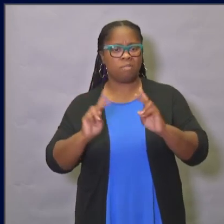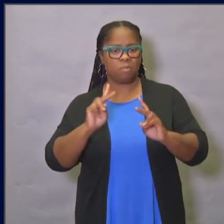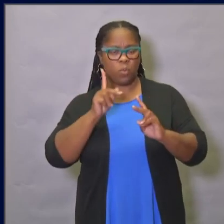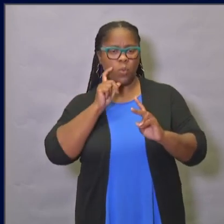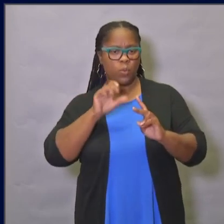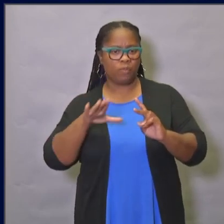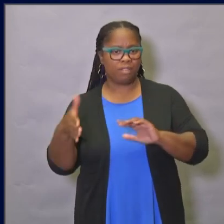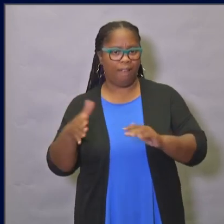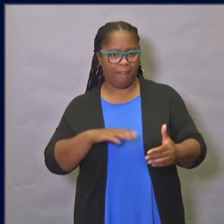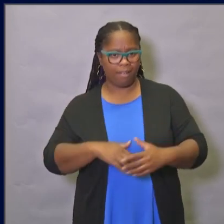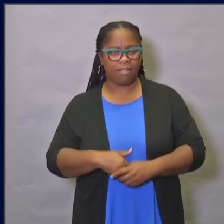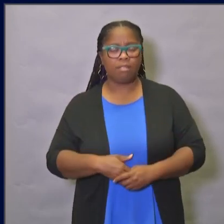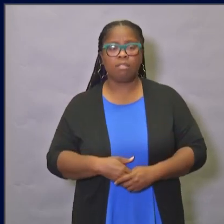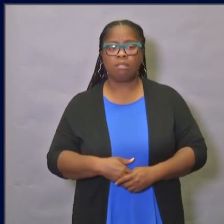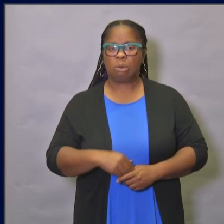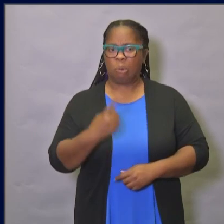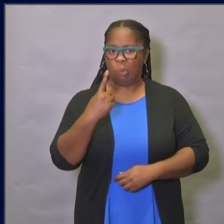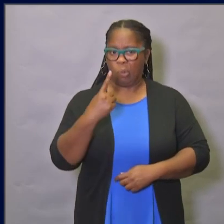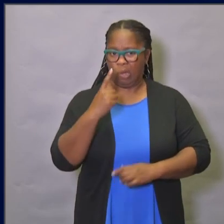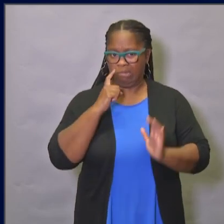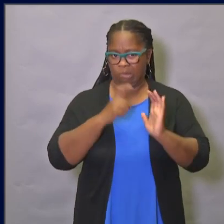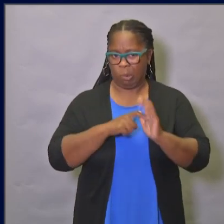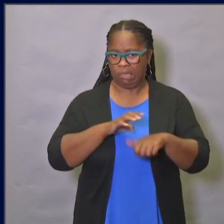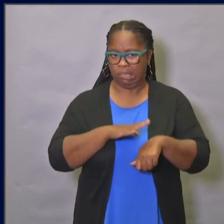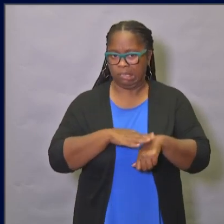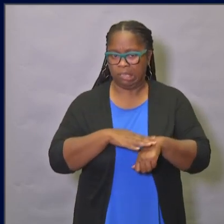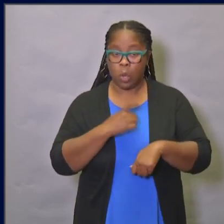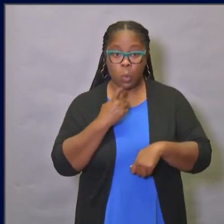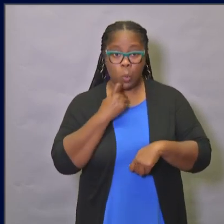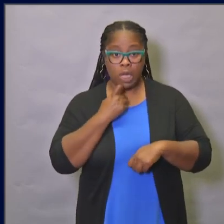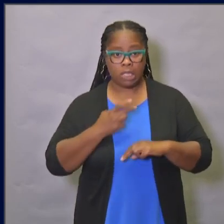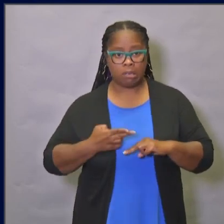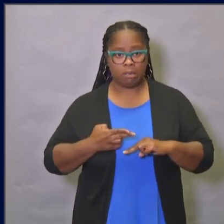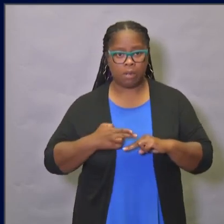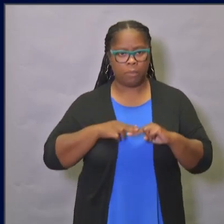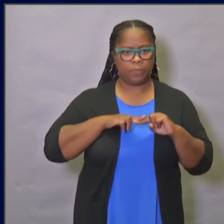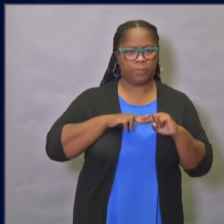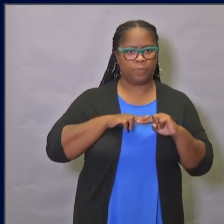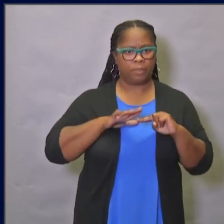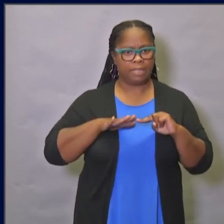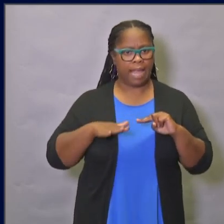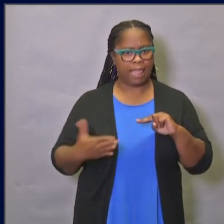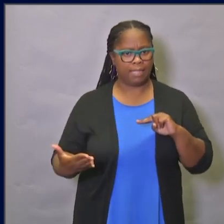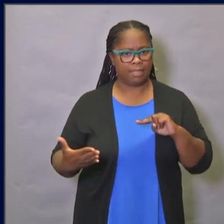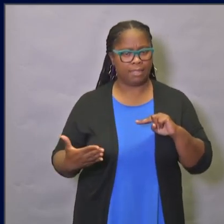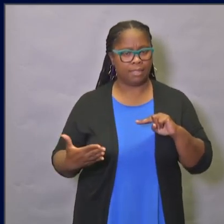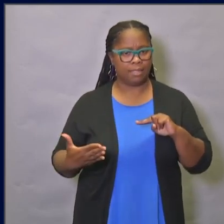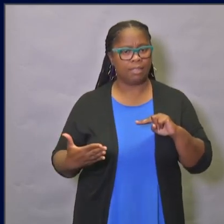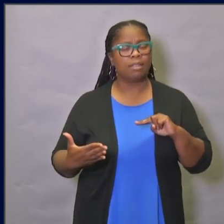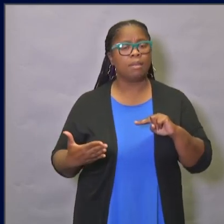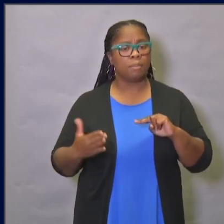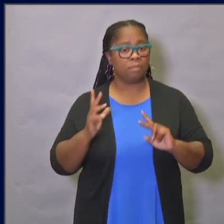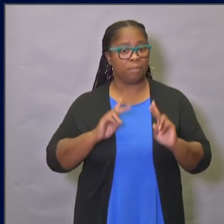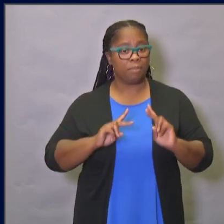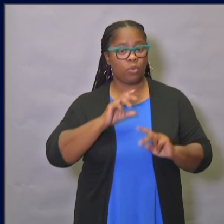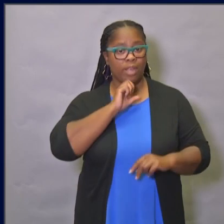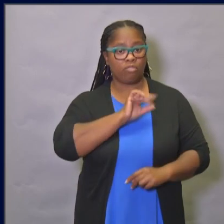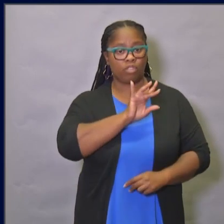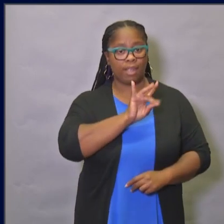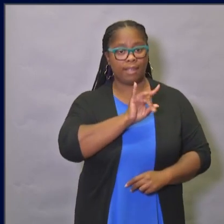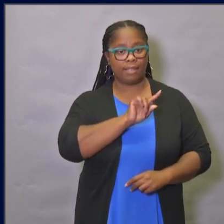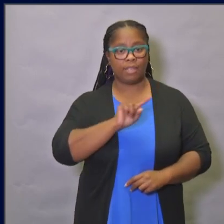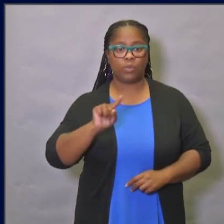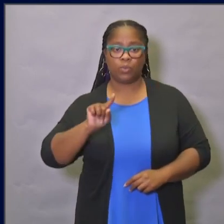And one note of caution is the very recent increase in the percentage of deaths that are occurring among people between the ages of 18